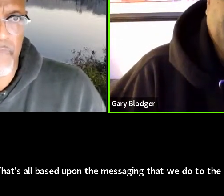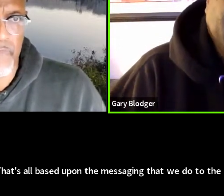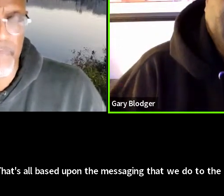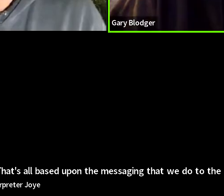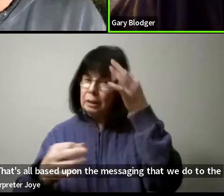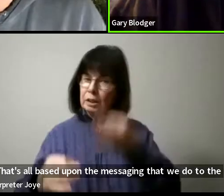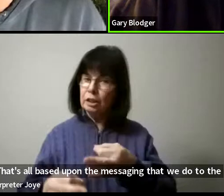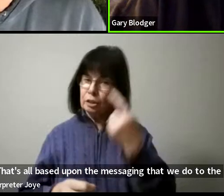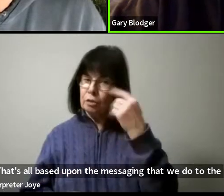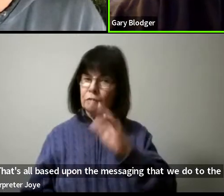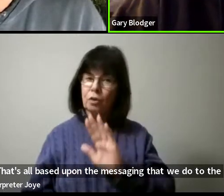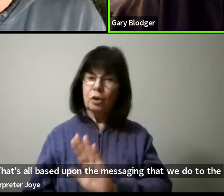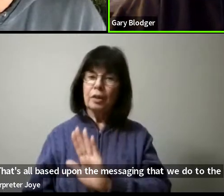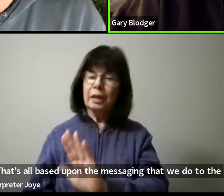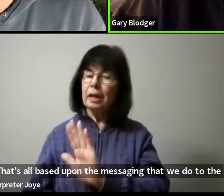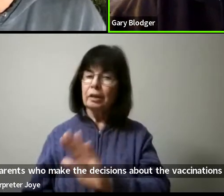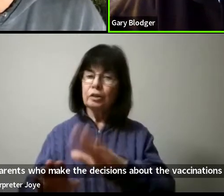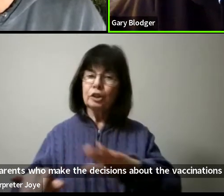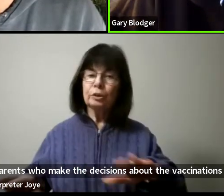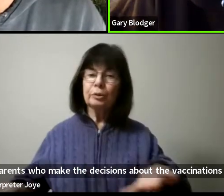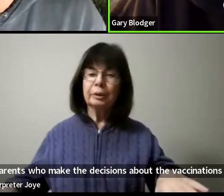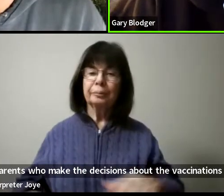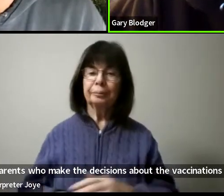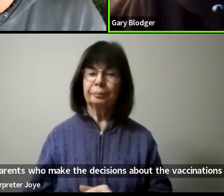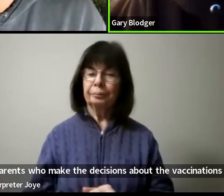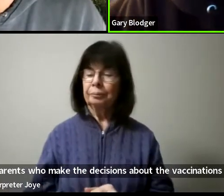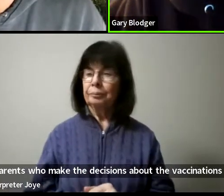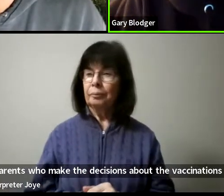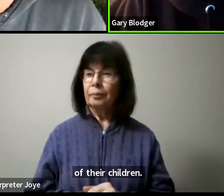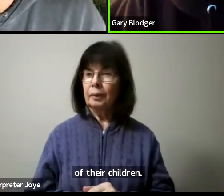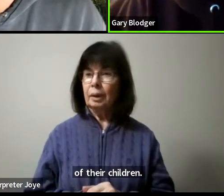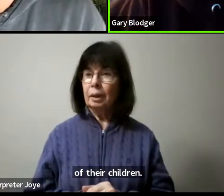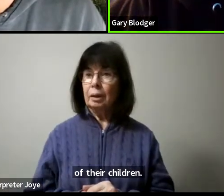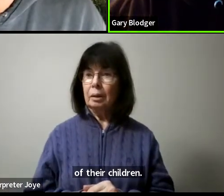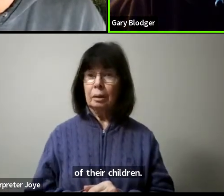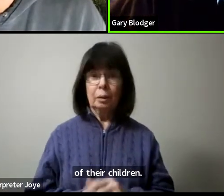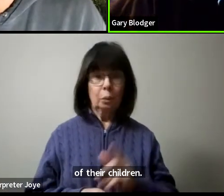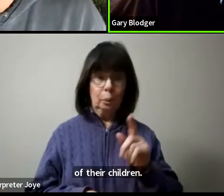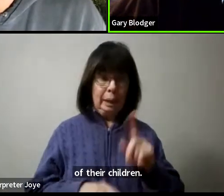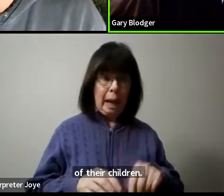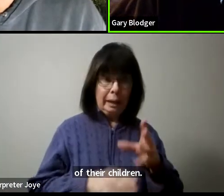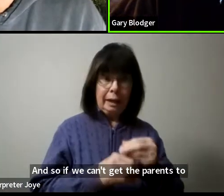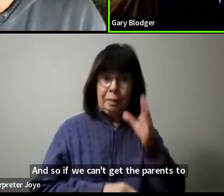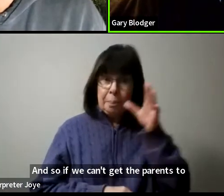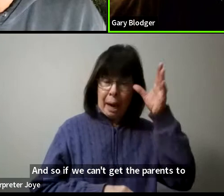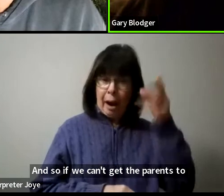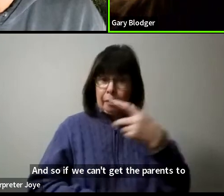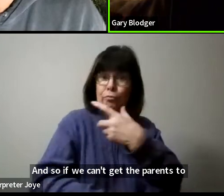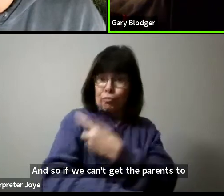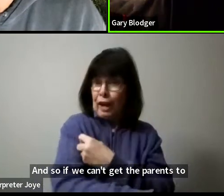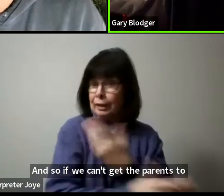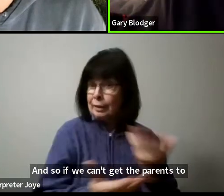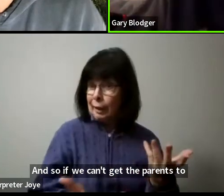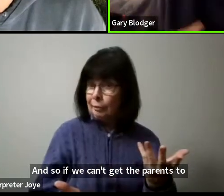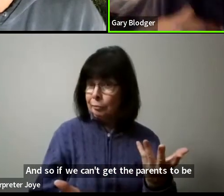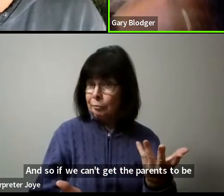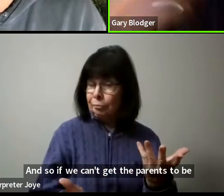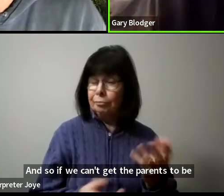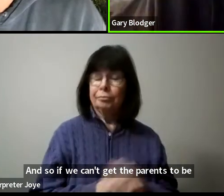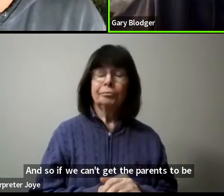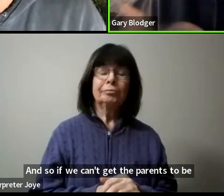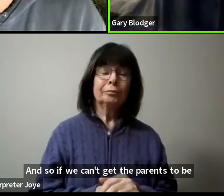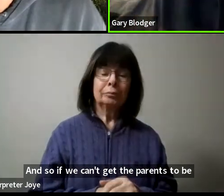children. And so if we can't get the parents to be vaccinated, based on, again,